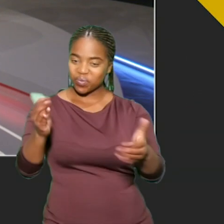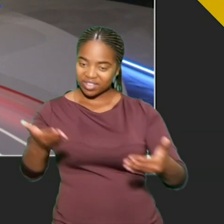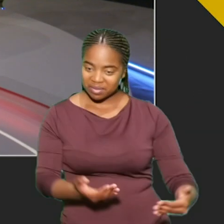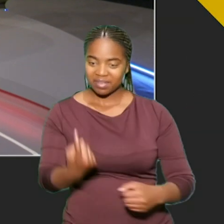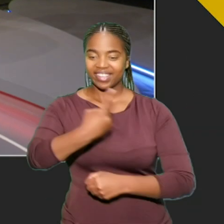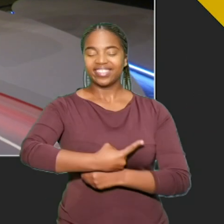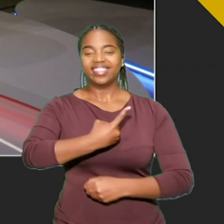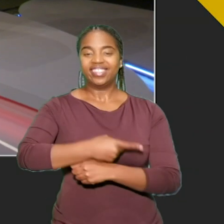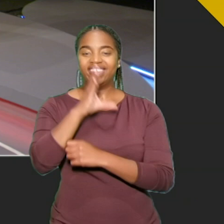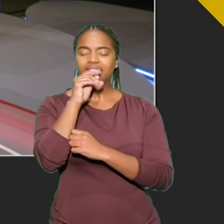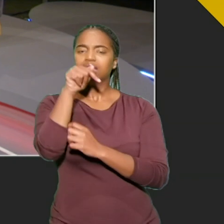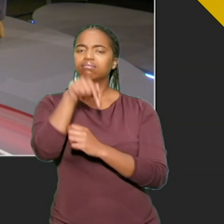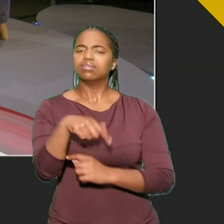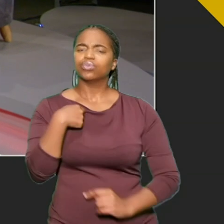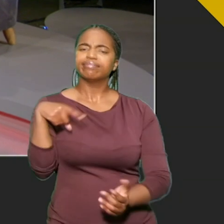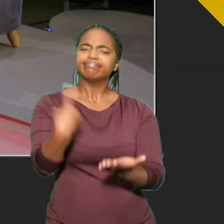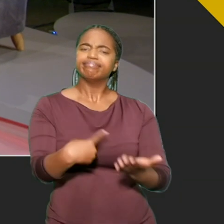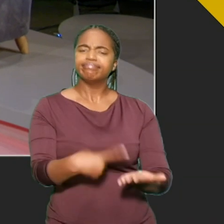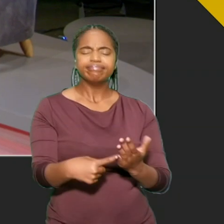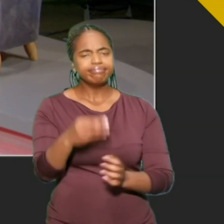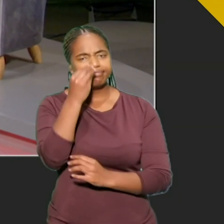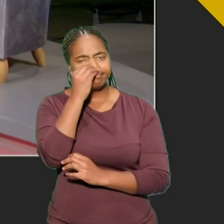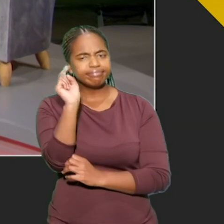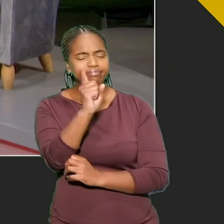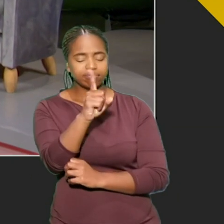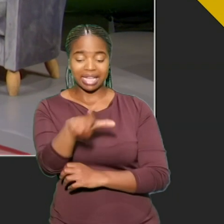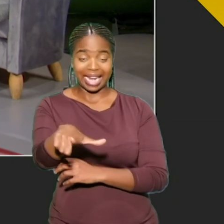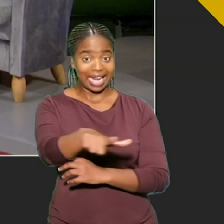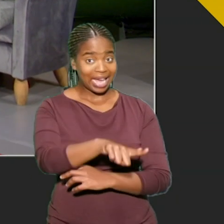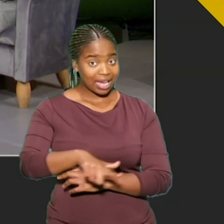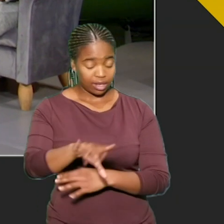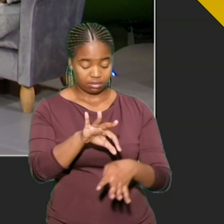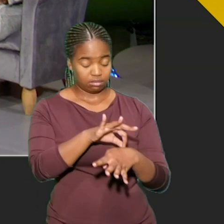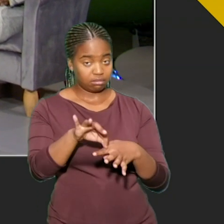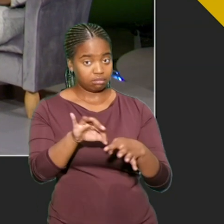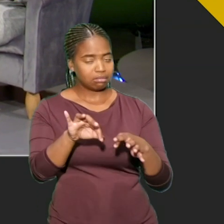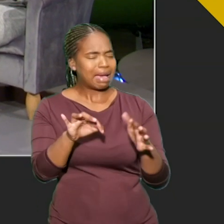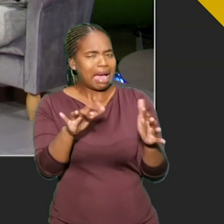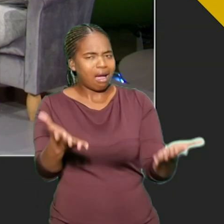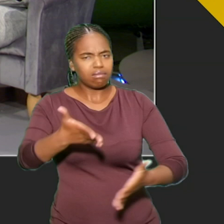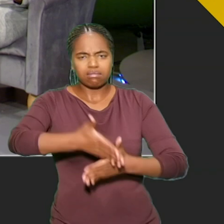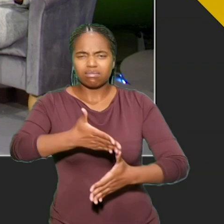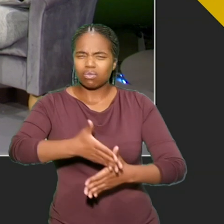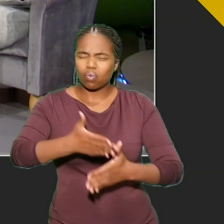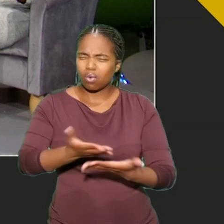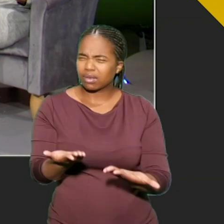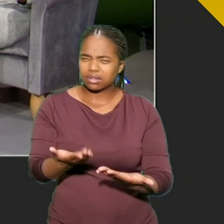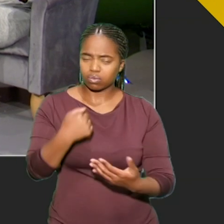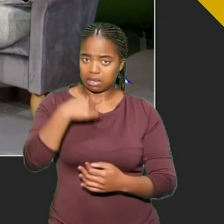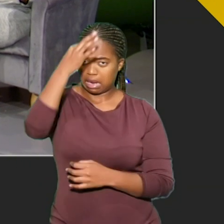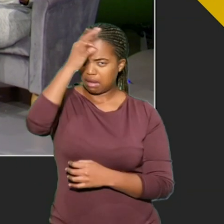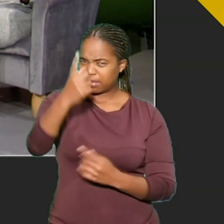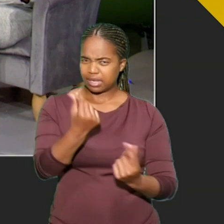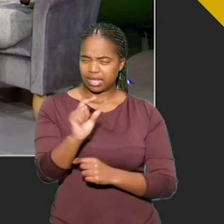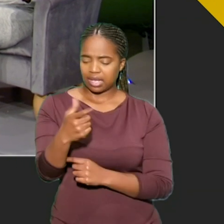welcome back to Daily Thetha. Le khone re lebela yona taba ya the use of land and spatial planning. Gore na naga we plan abiyang as a government